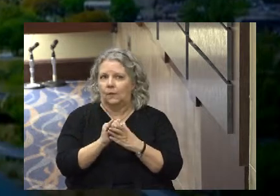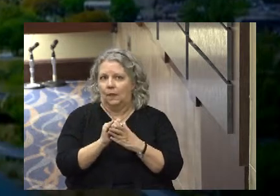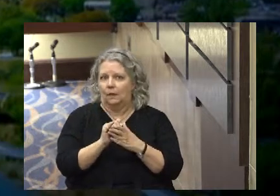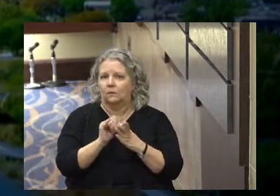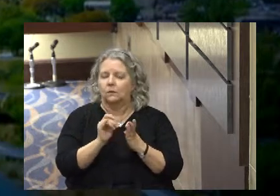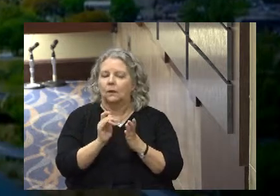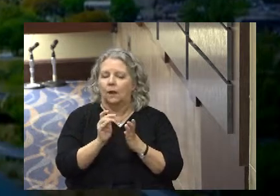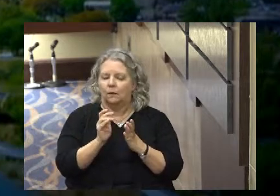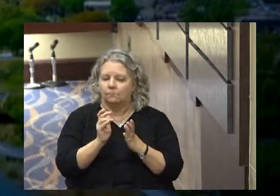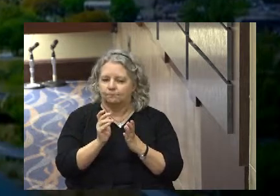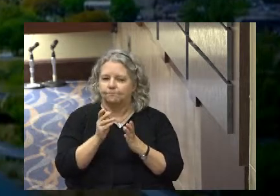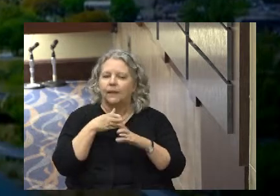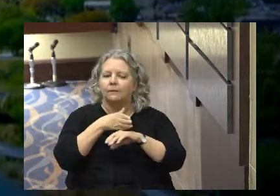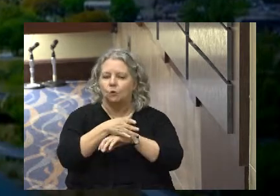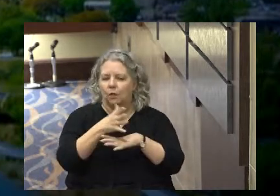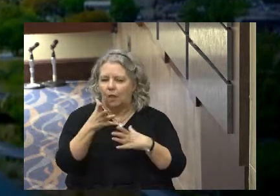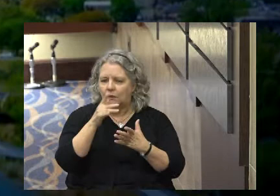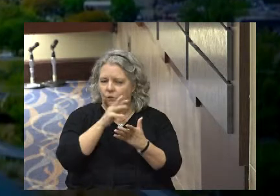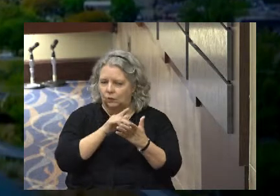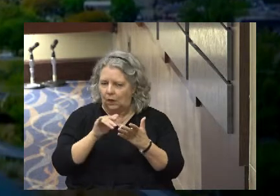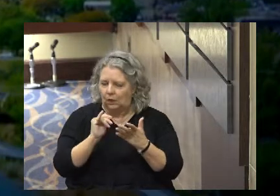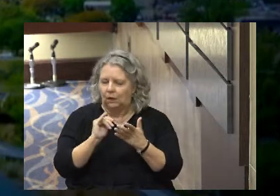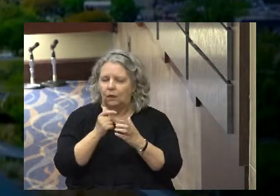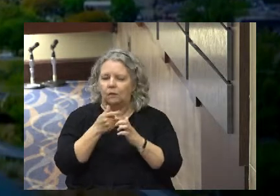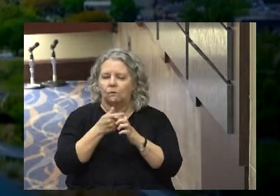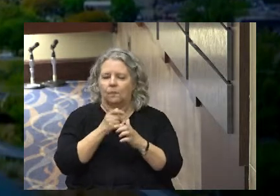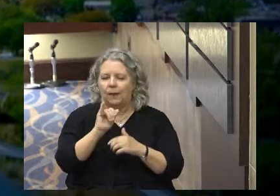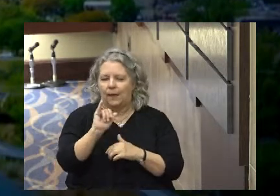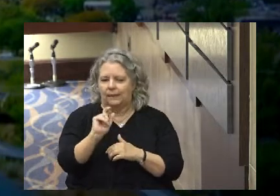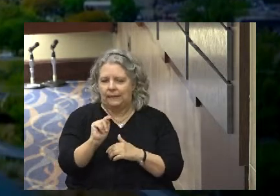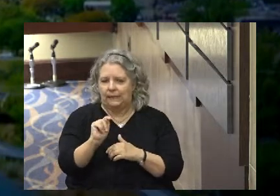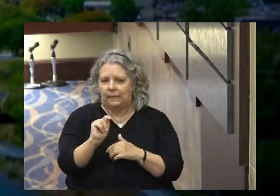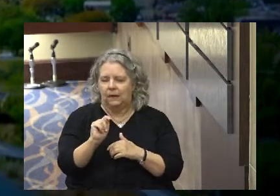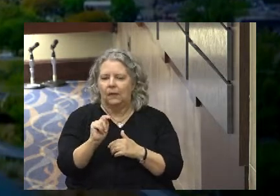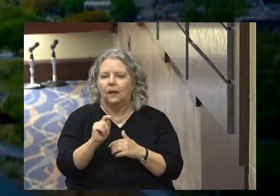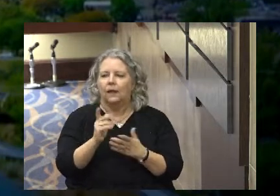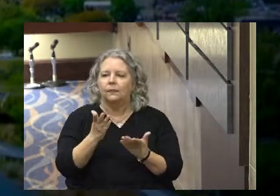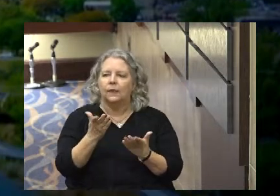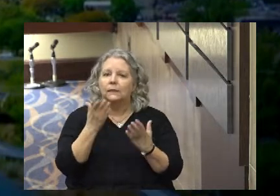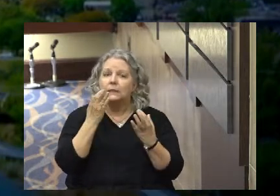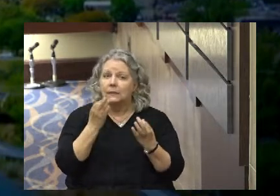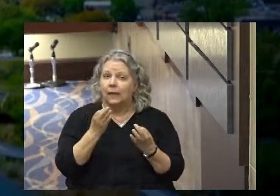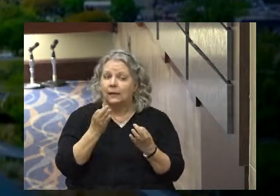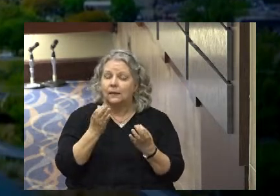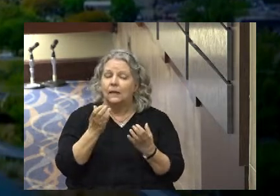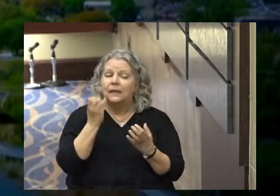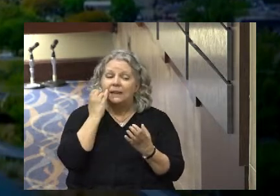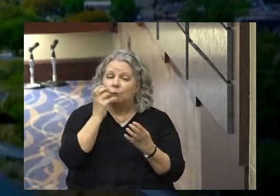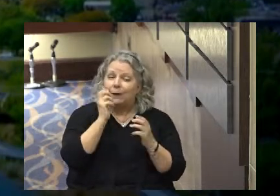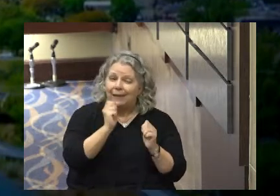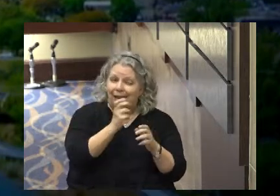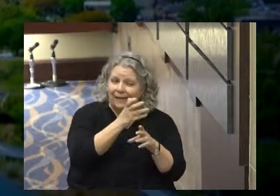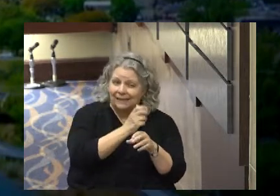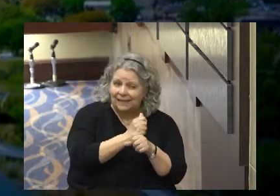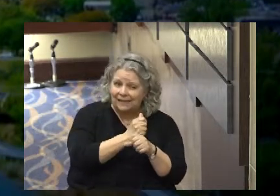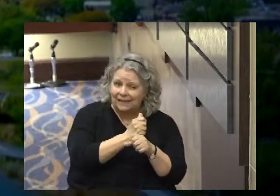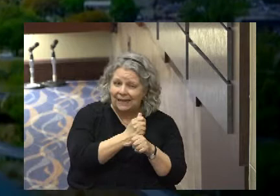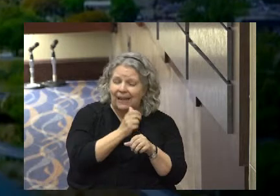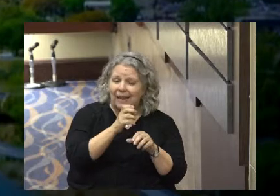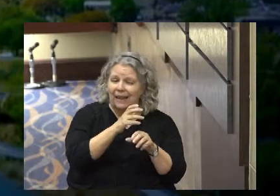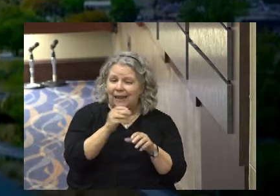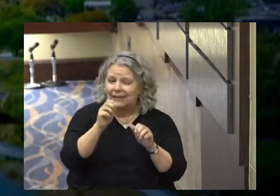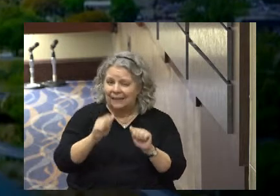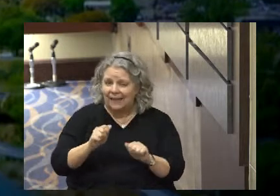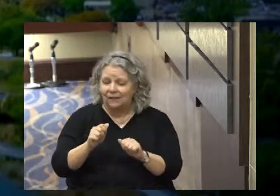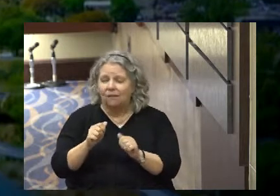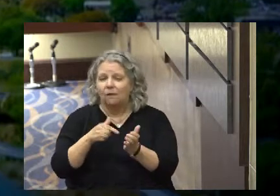IT to determine the availability and affordability of broadband in Waco. The study did find